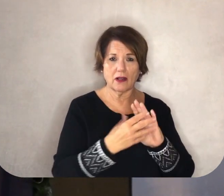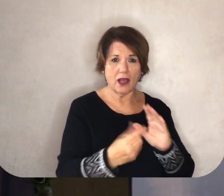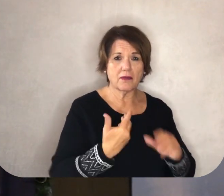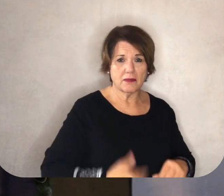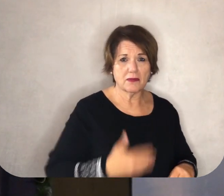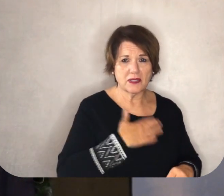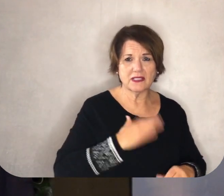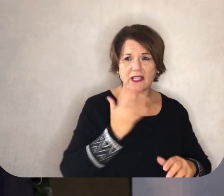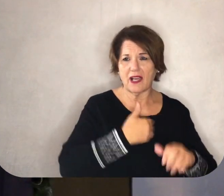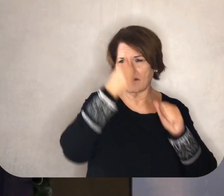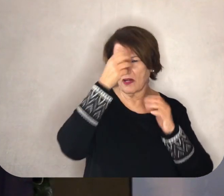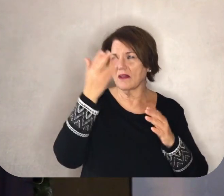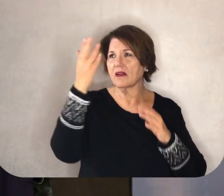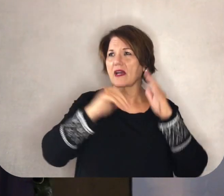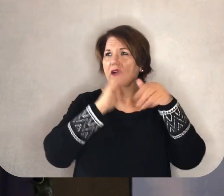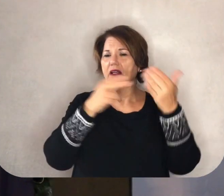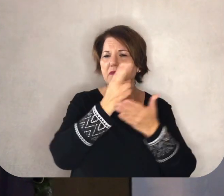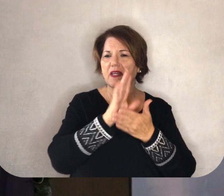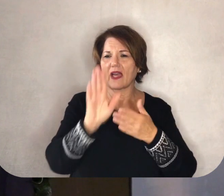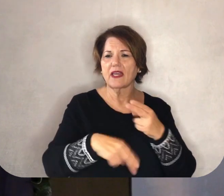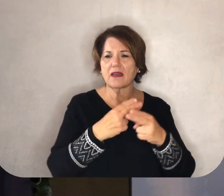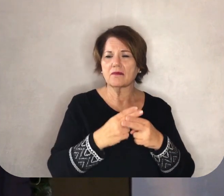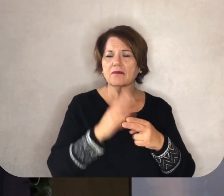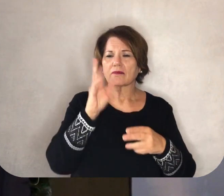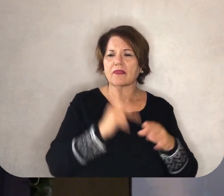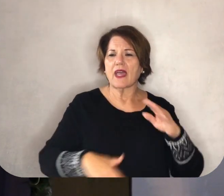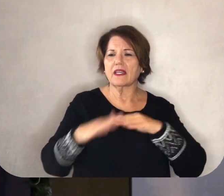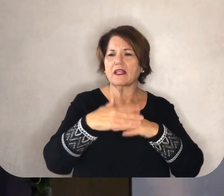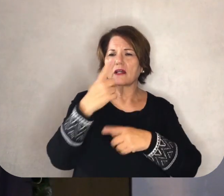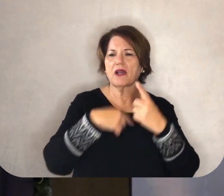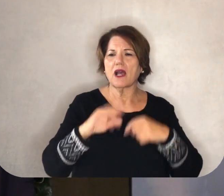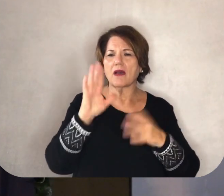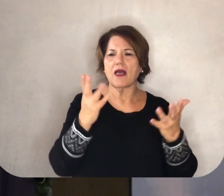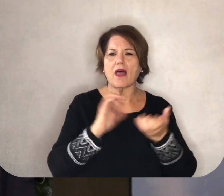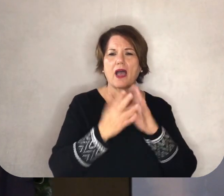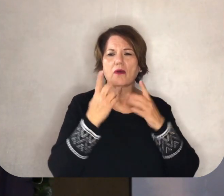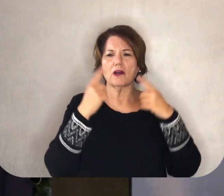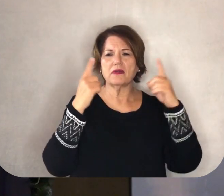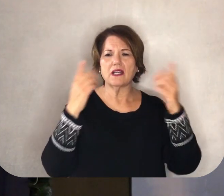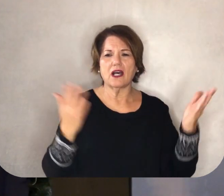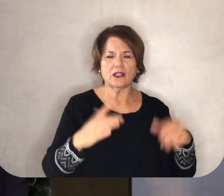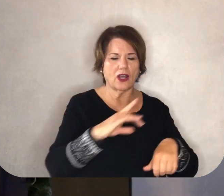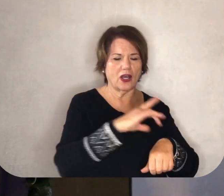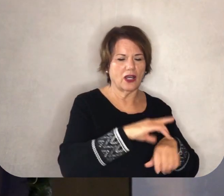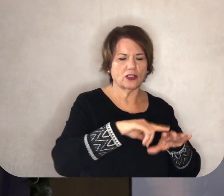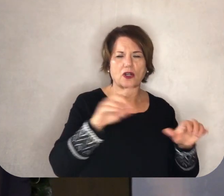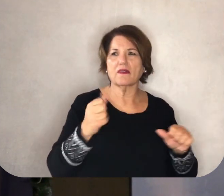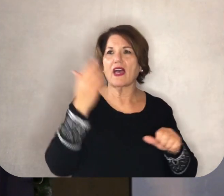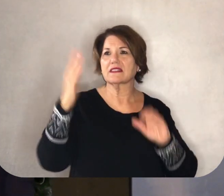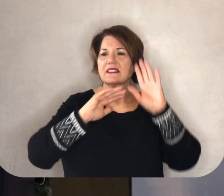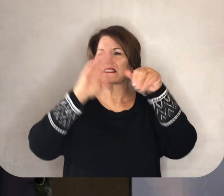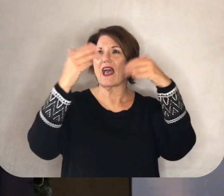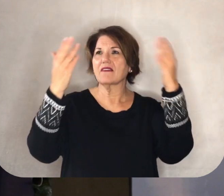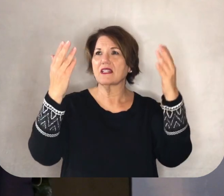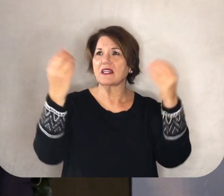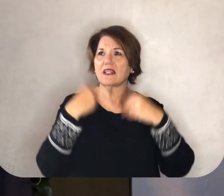Father, who art in heaven, hallowed be thy name. Thy kingdom come, thy will be done, on earth as it